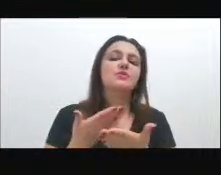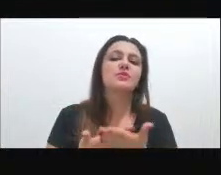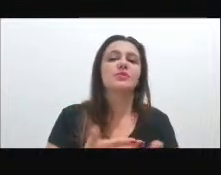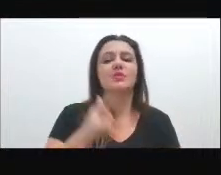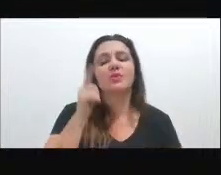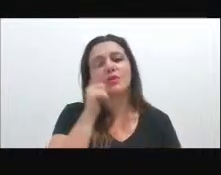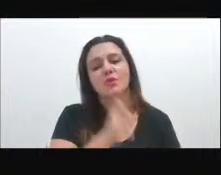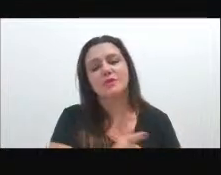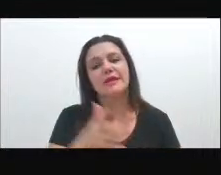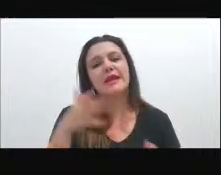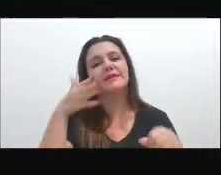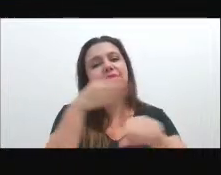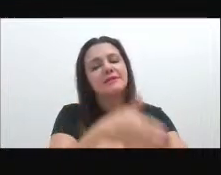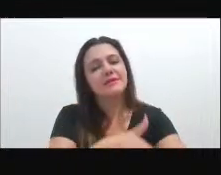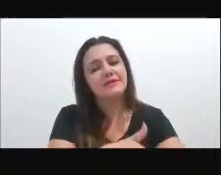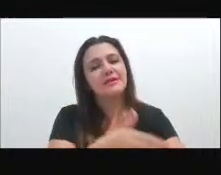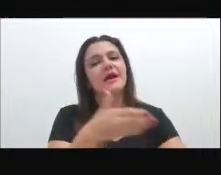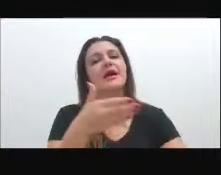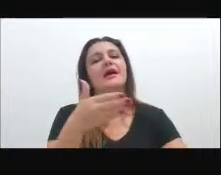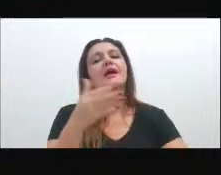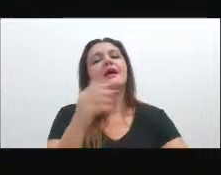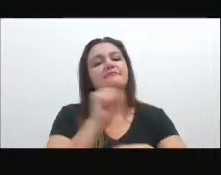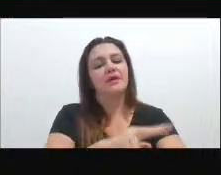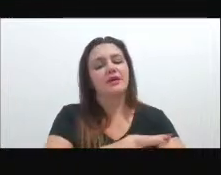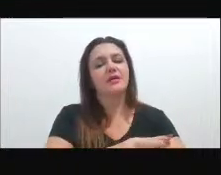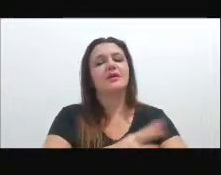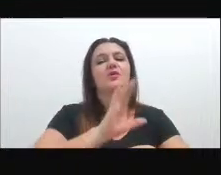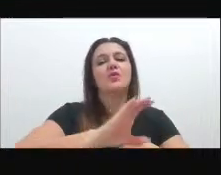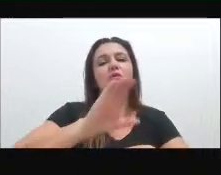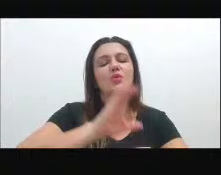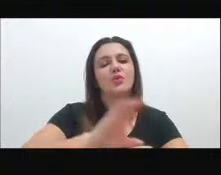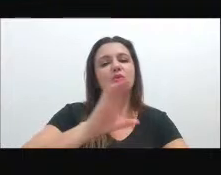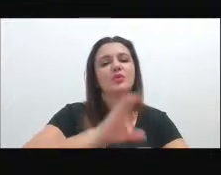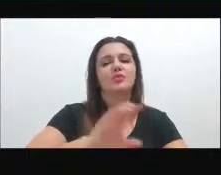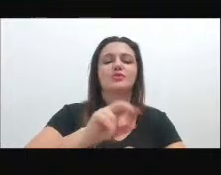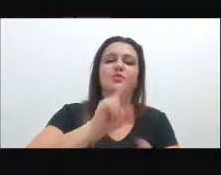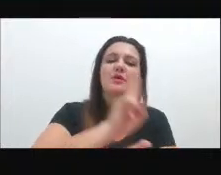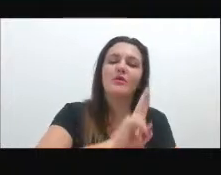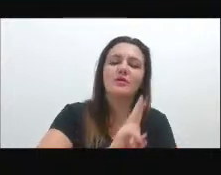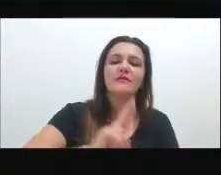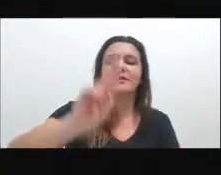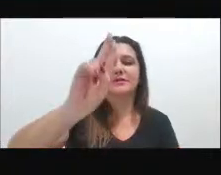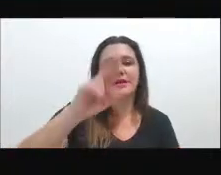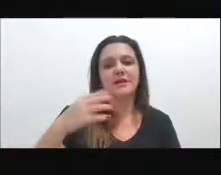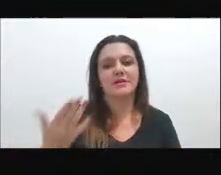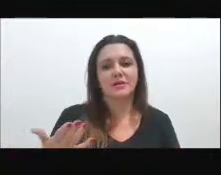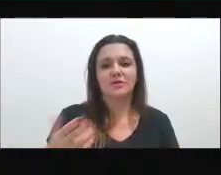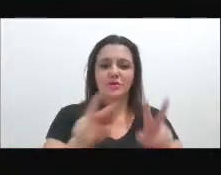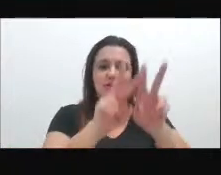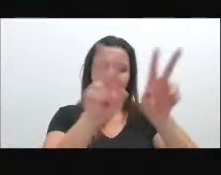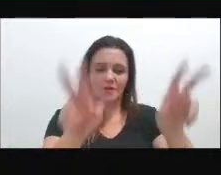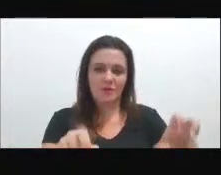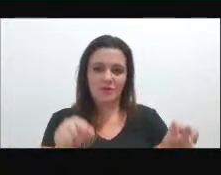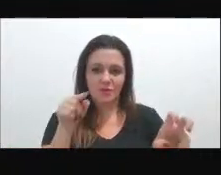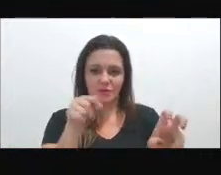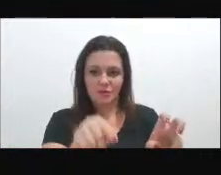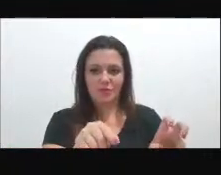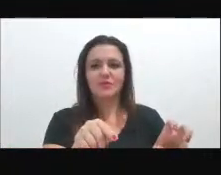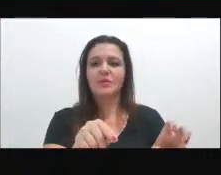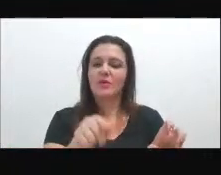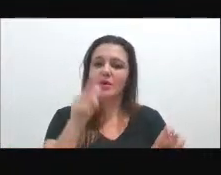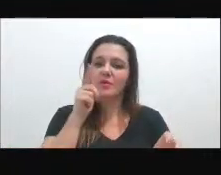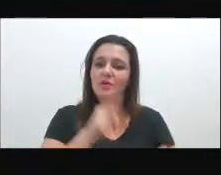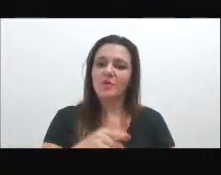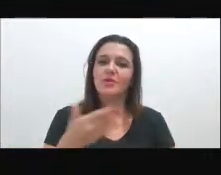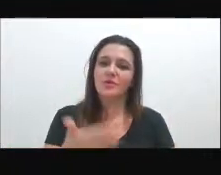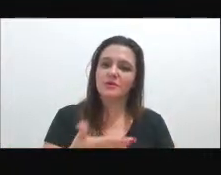university courses, etc., about these subjects and to do your own little research. Any teacher with access